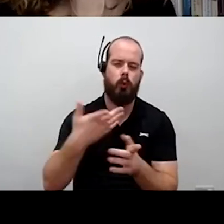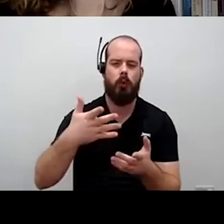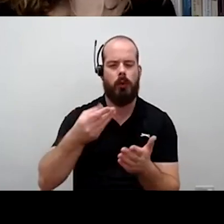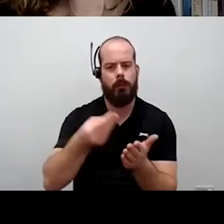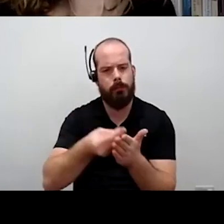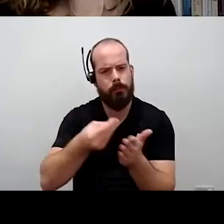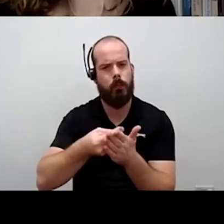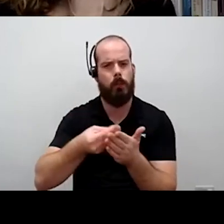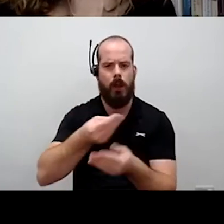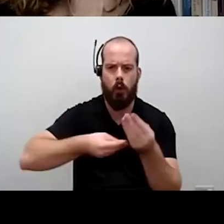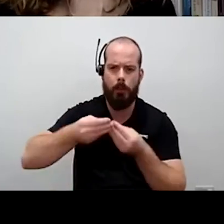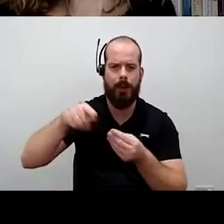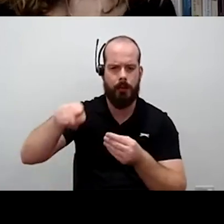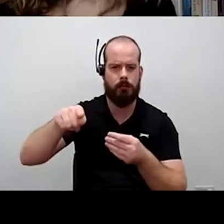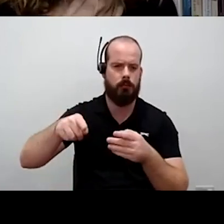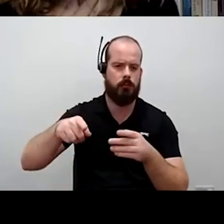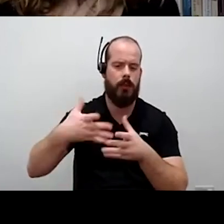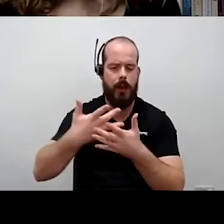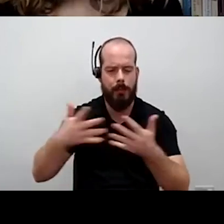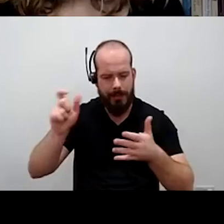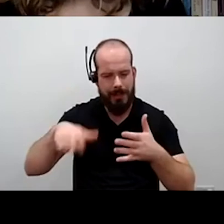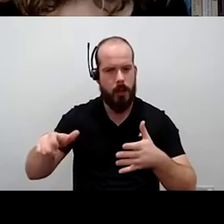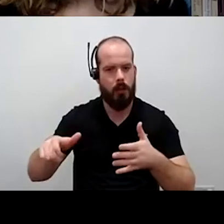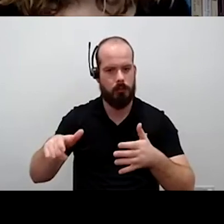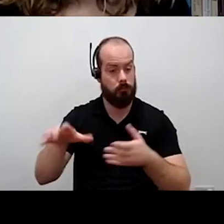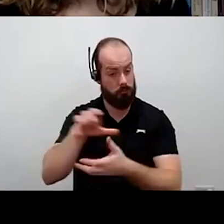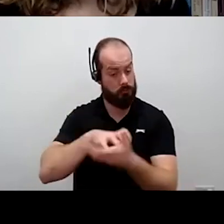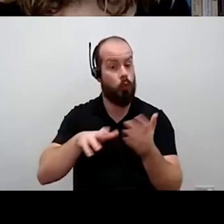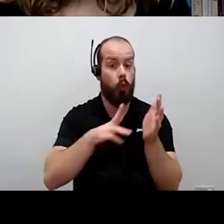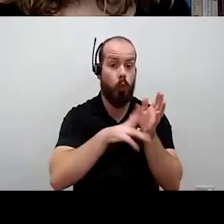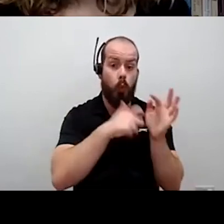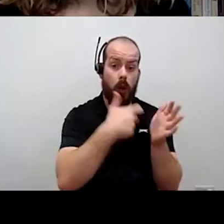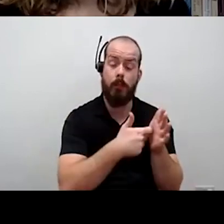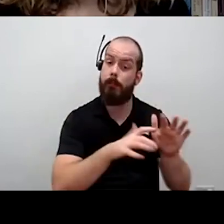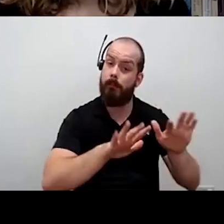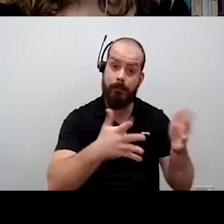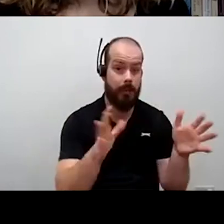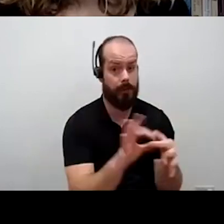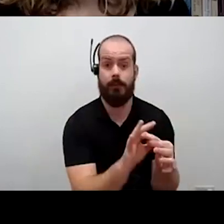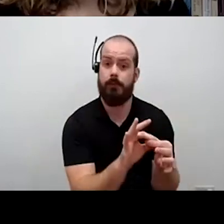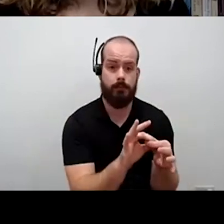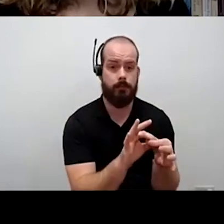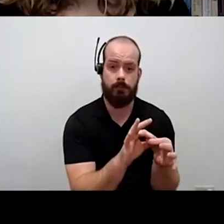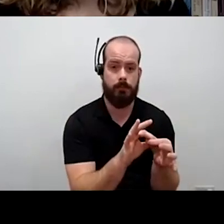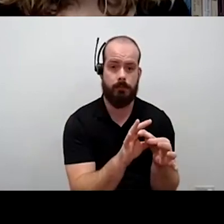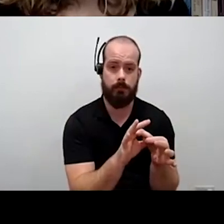population factors. You cannot find that for nuclear. There is no statistical effect showing